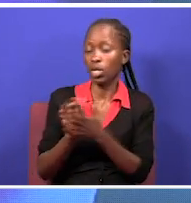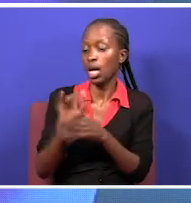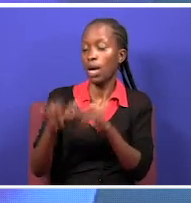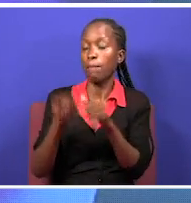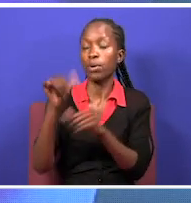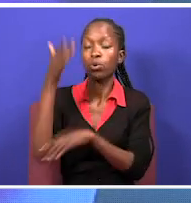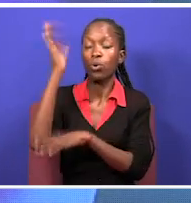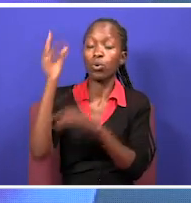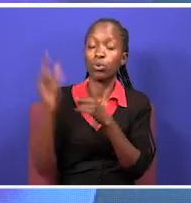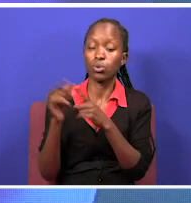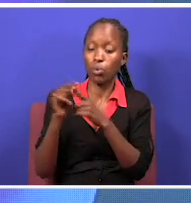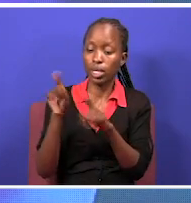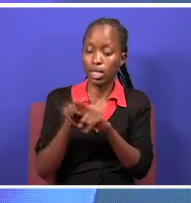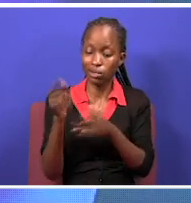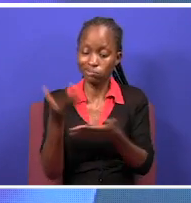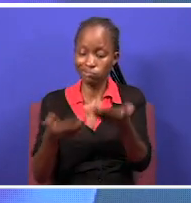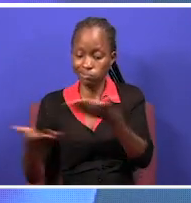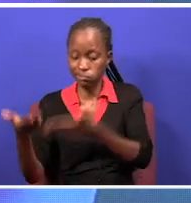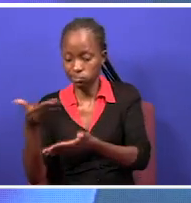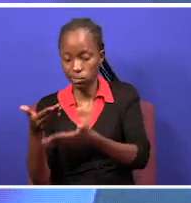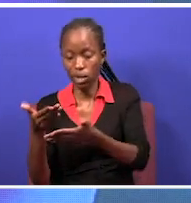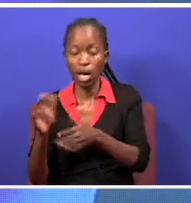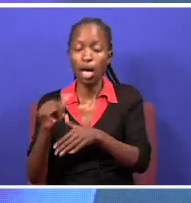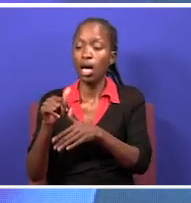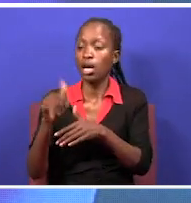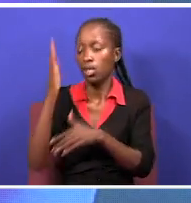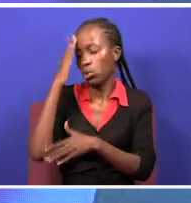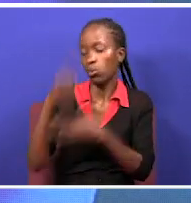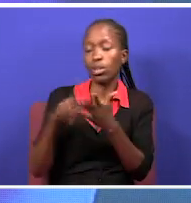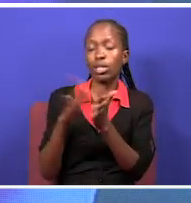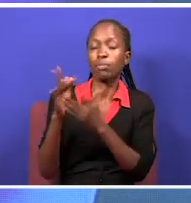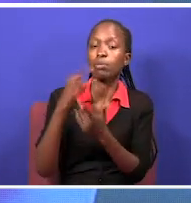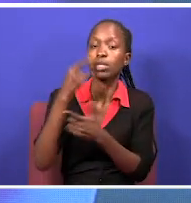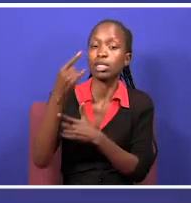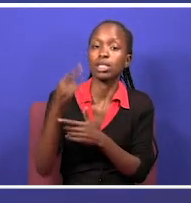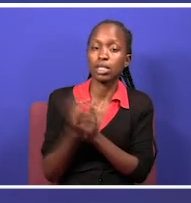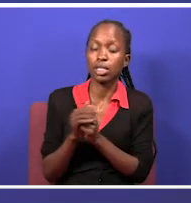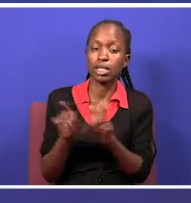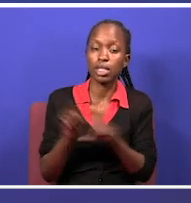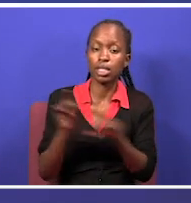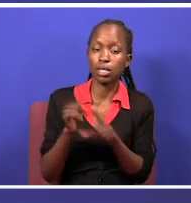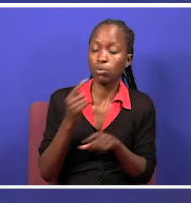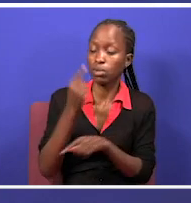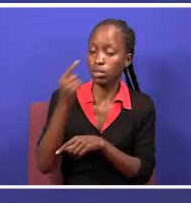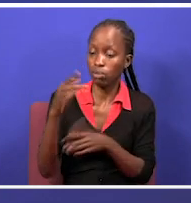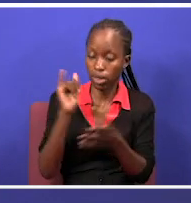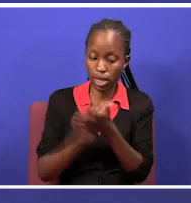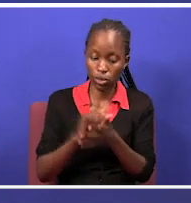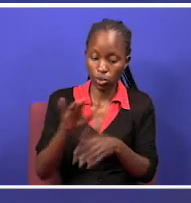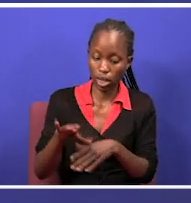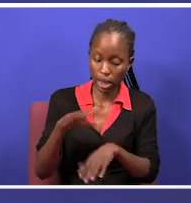God, interactions around what the Bible says. We said we take every